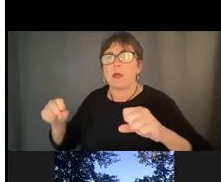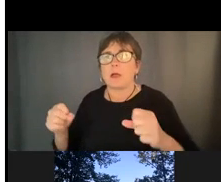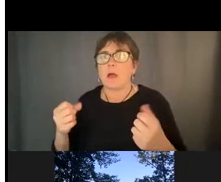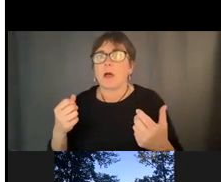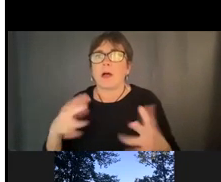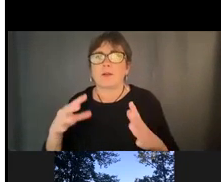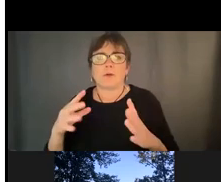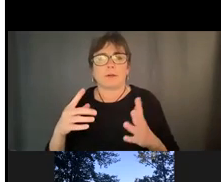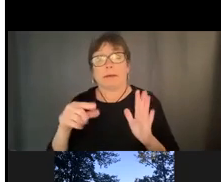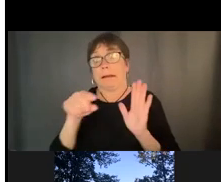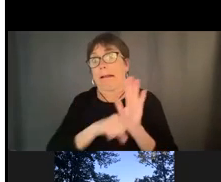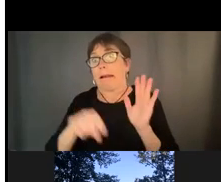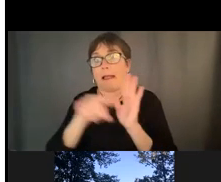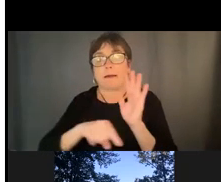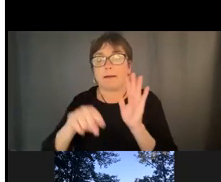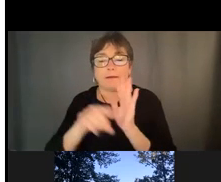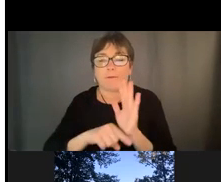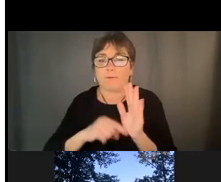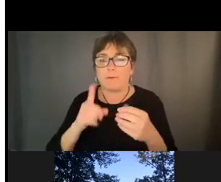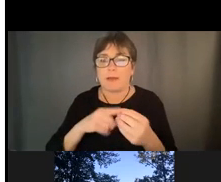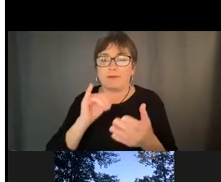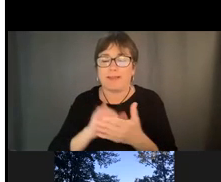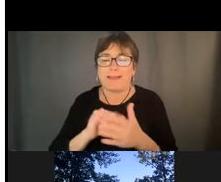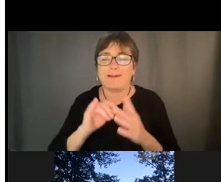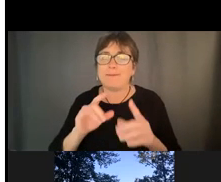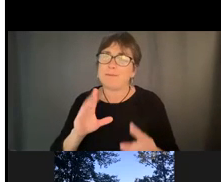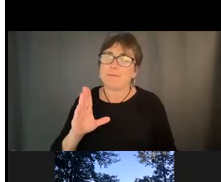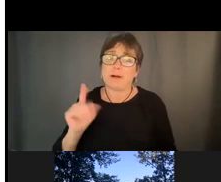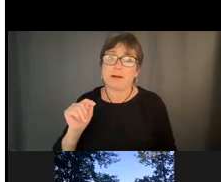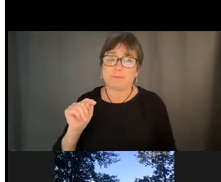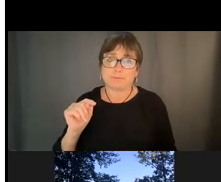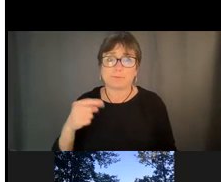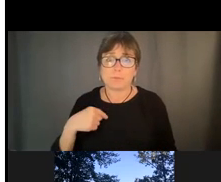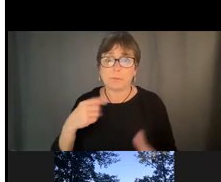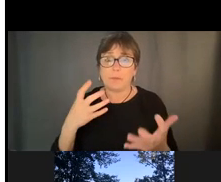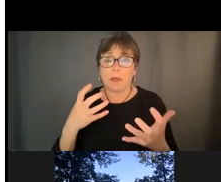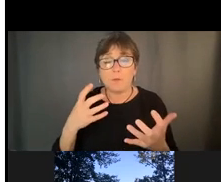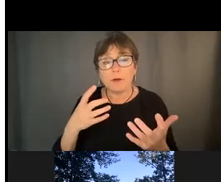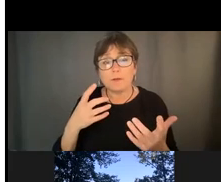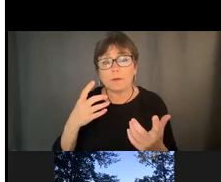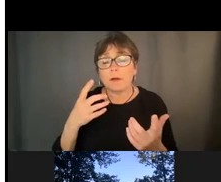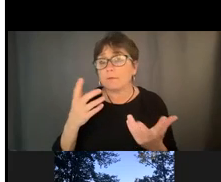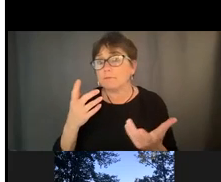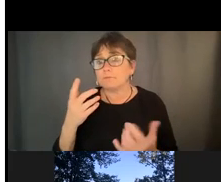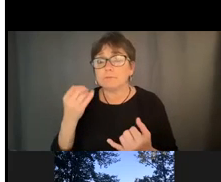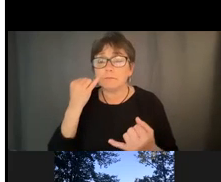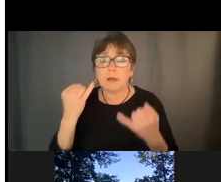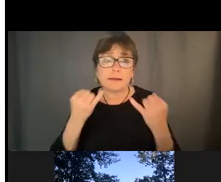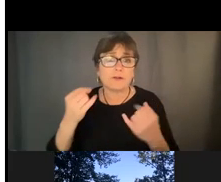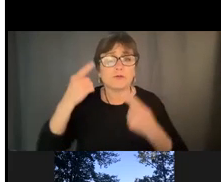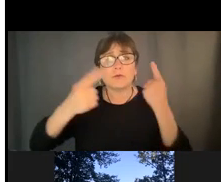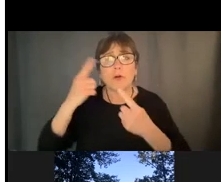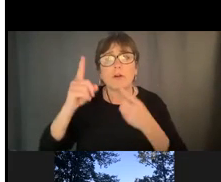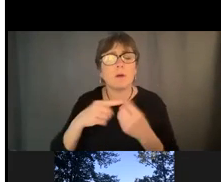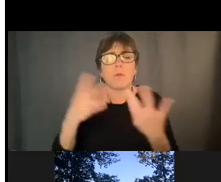this negative train too much, but I also want to collect some information or some thoughts from folks about what barriers